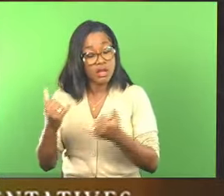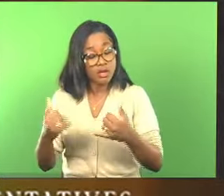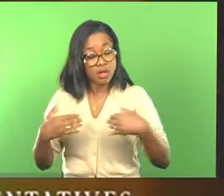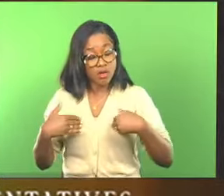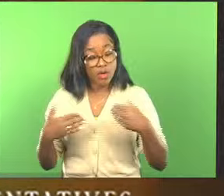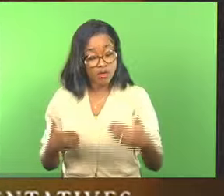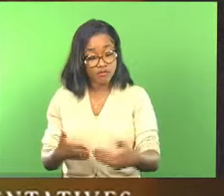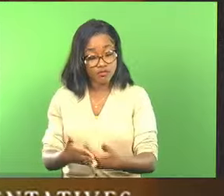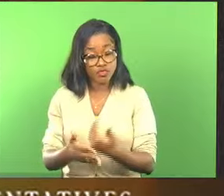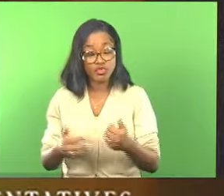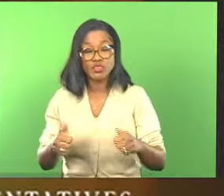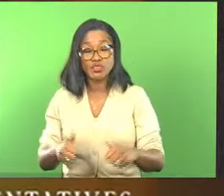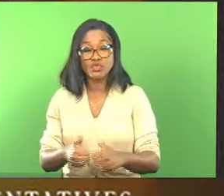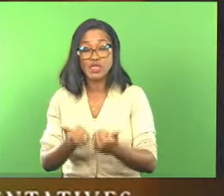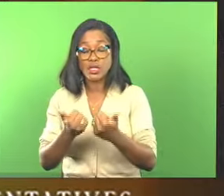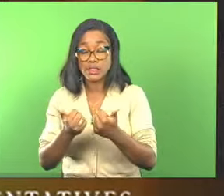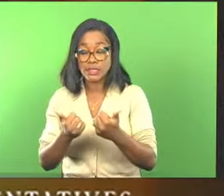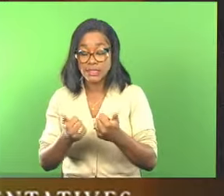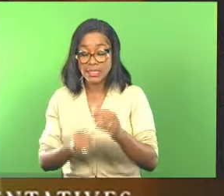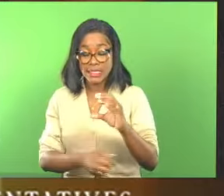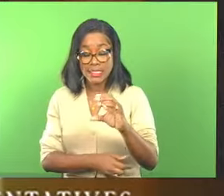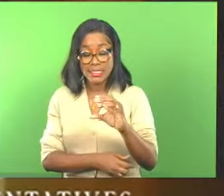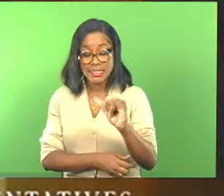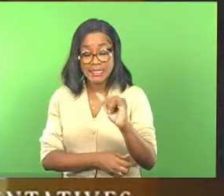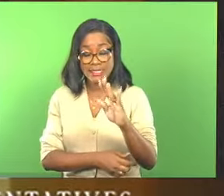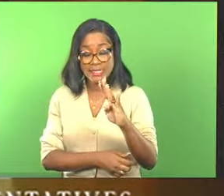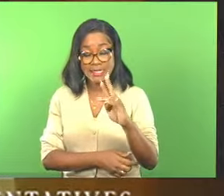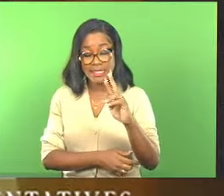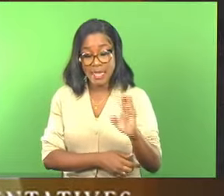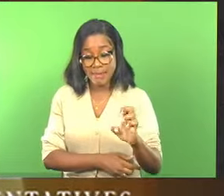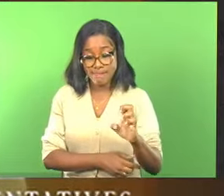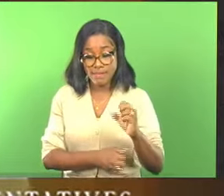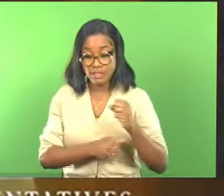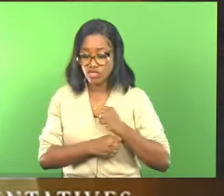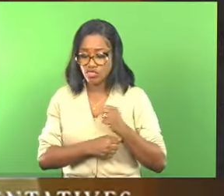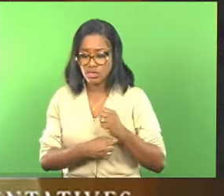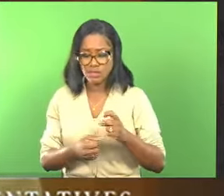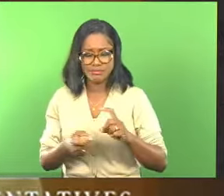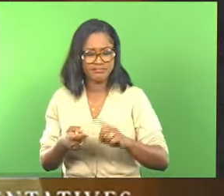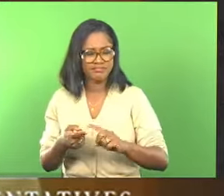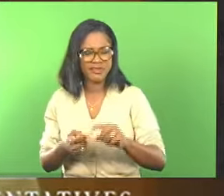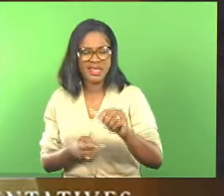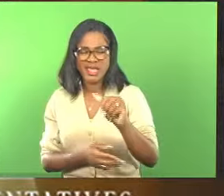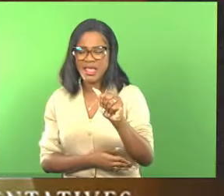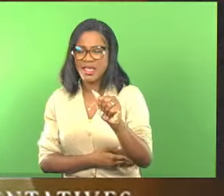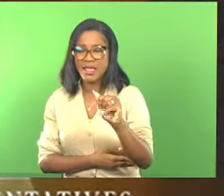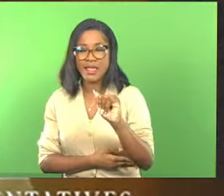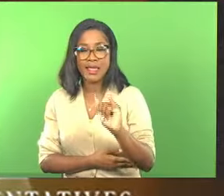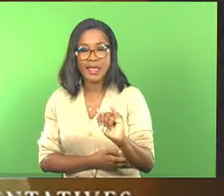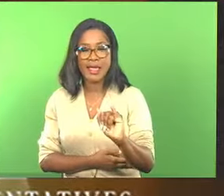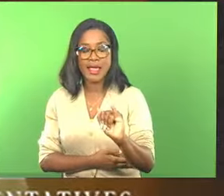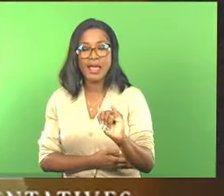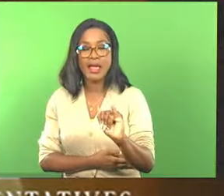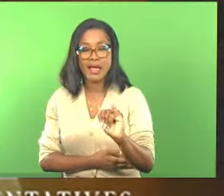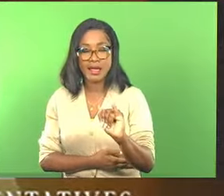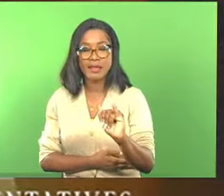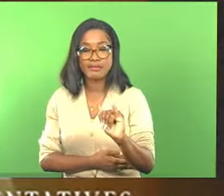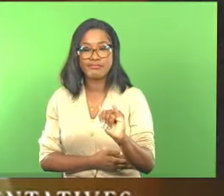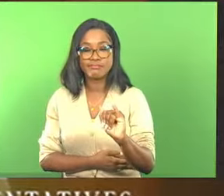in space and cybersecurity. Artificial intelligence is unlocking the